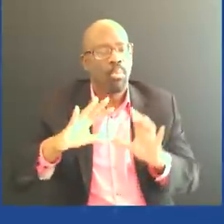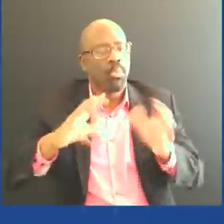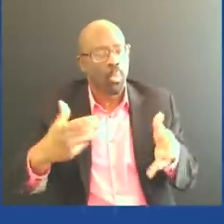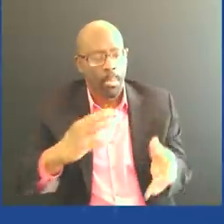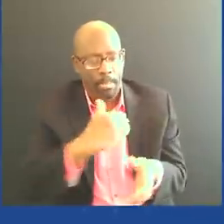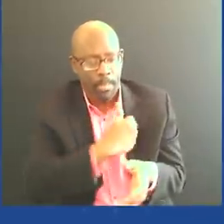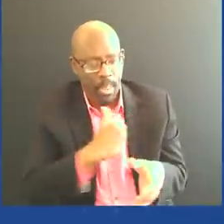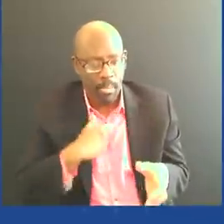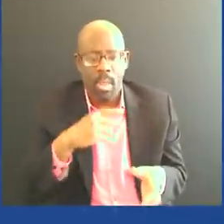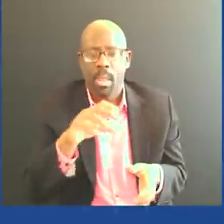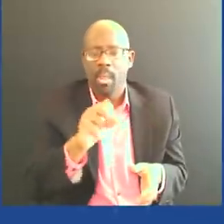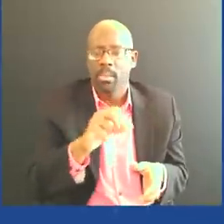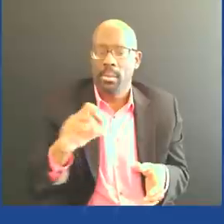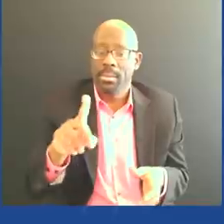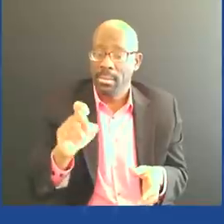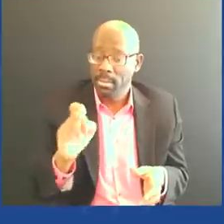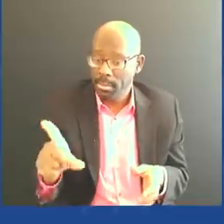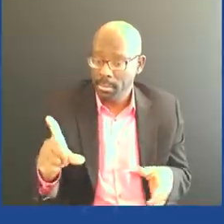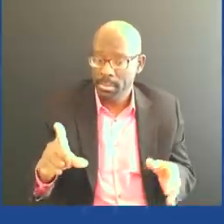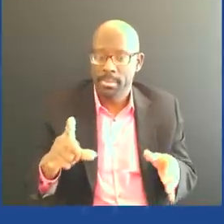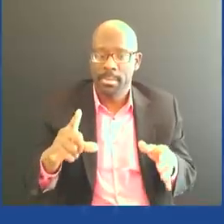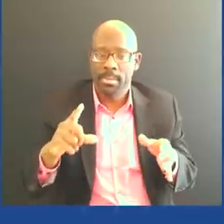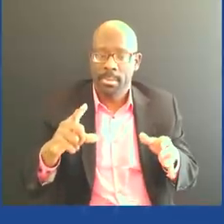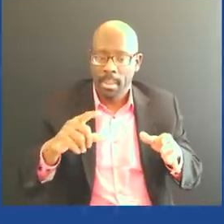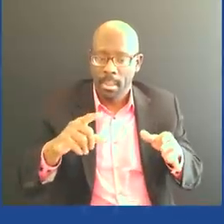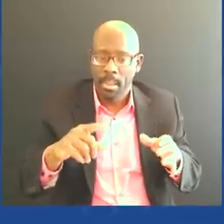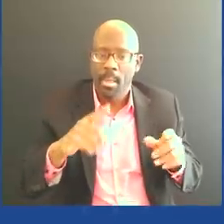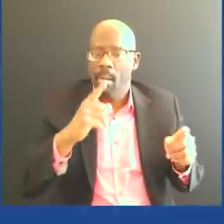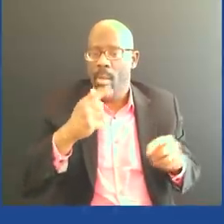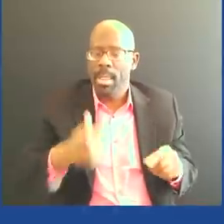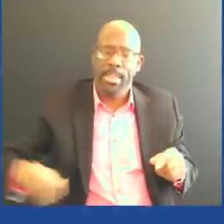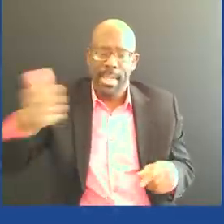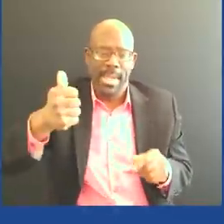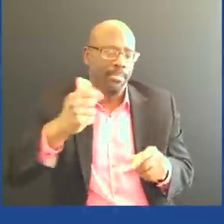Matt Horton, Executive Officer Commander Adam Parkinson, and Chief